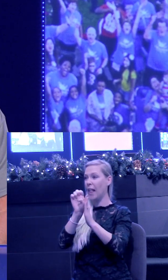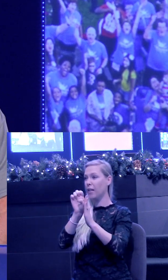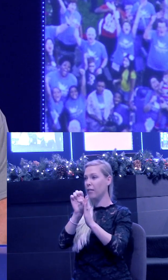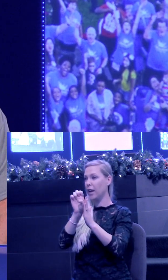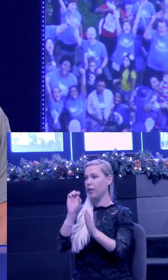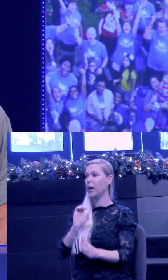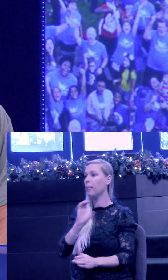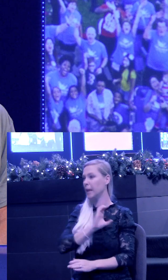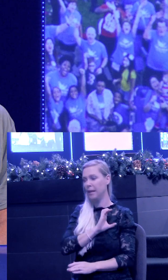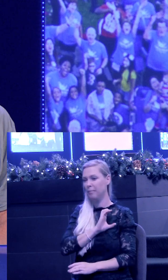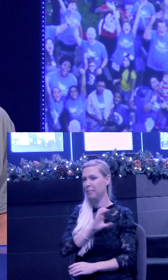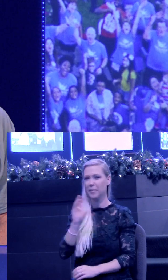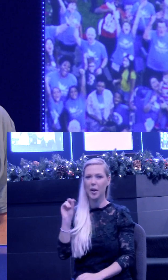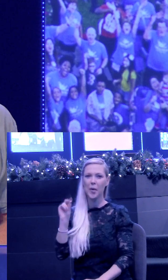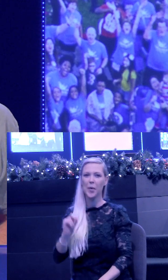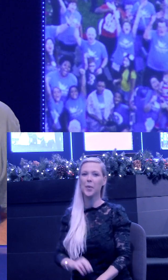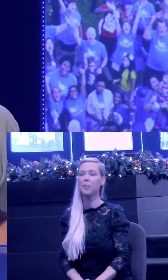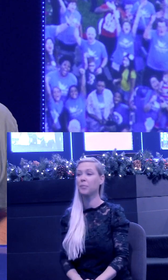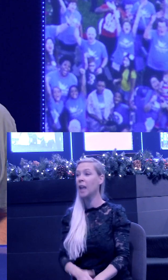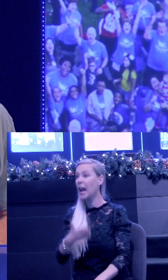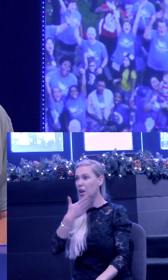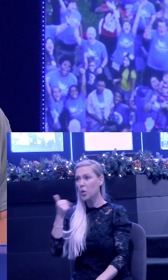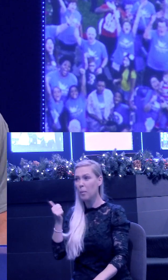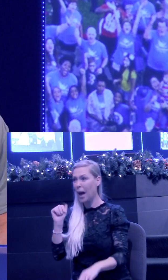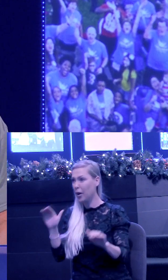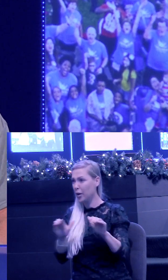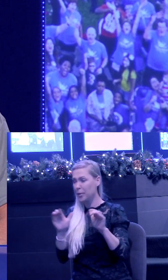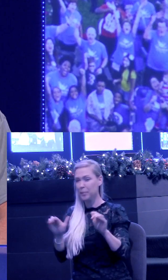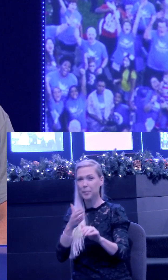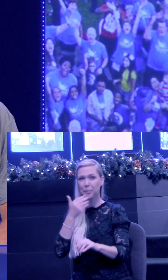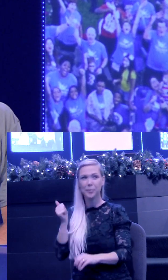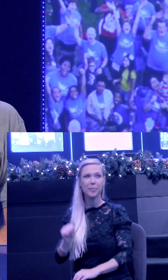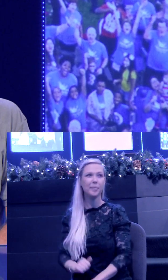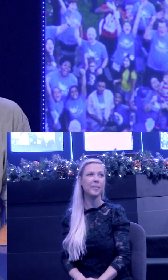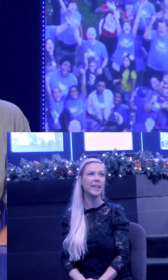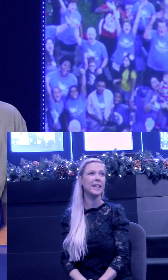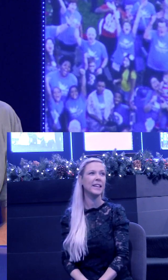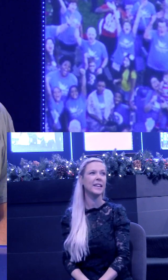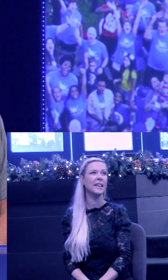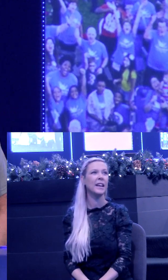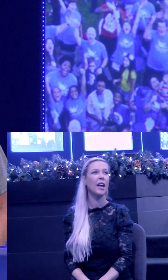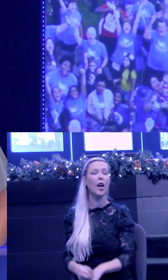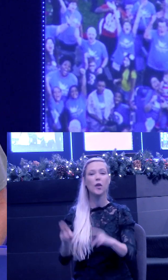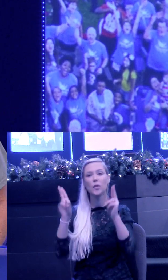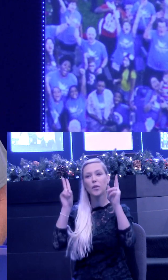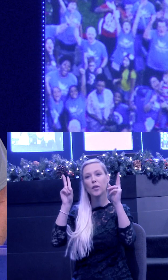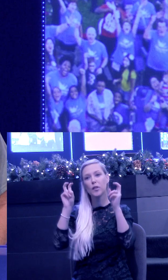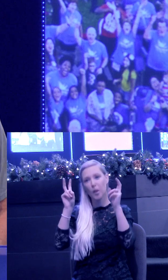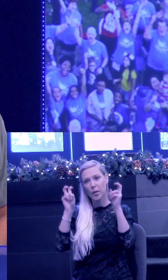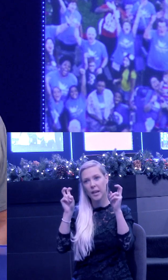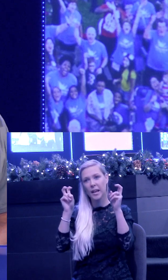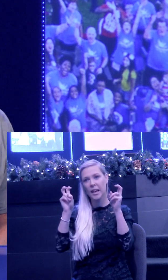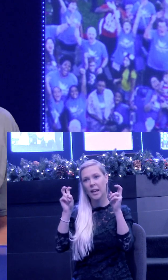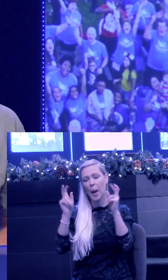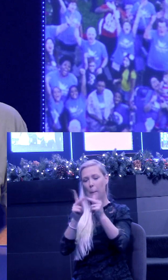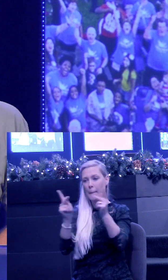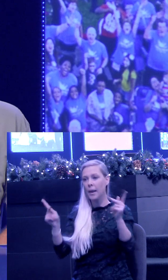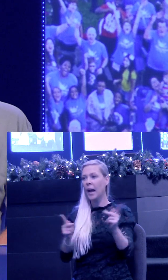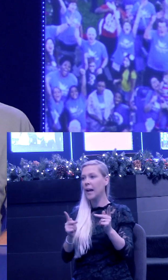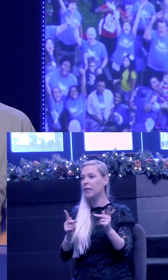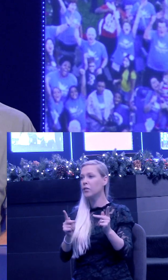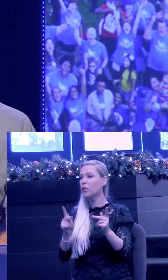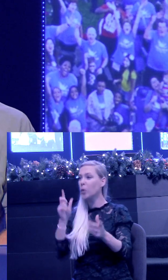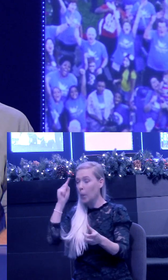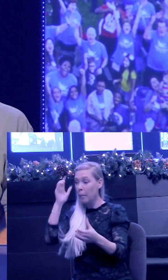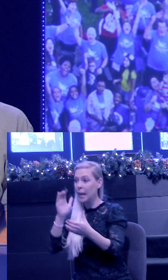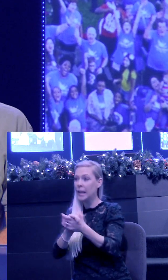it wouldn't be a good one for them. They could do better than that. They just really could. They could. And so the slogan of a place to believe and